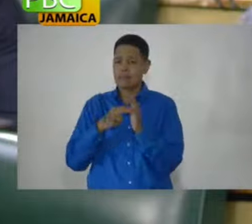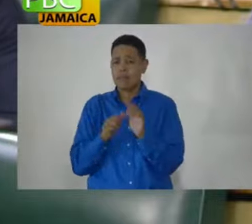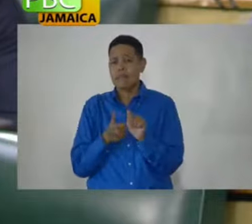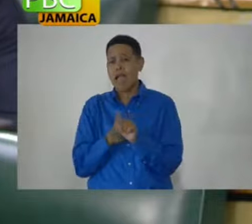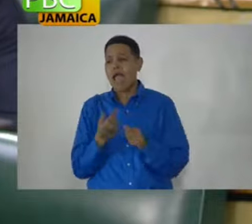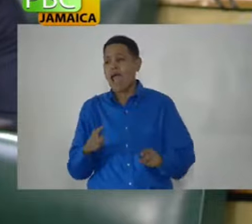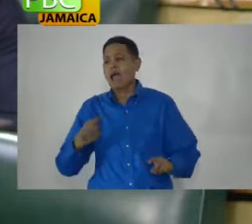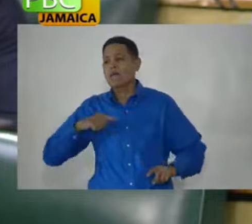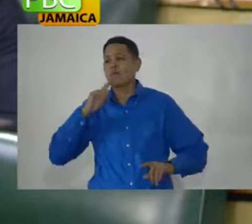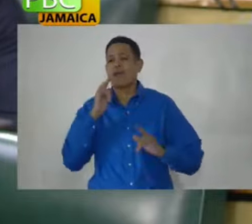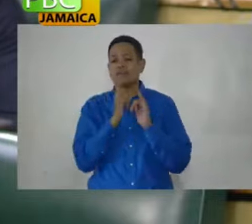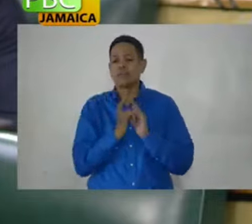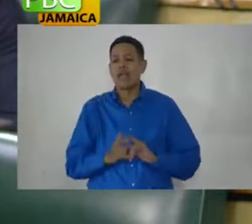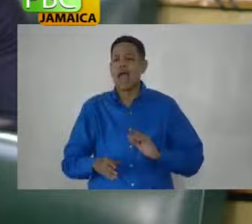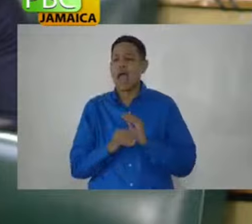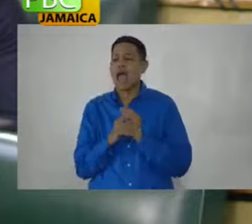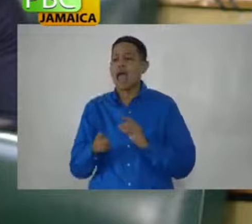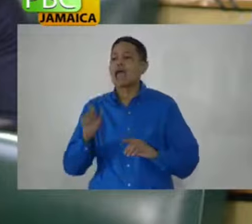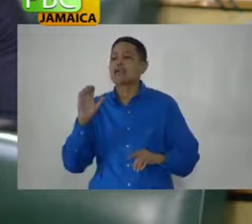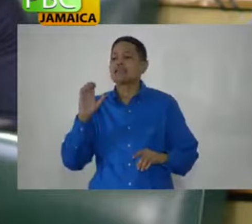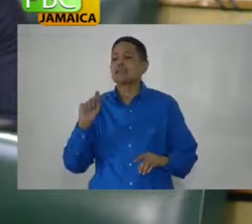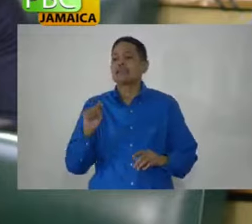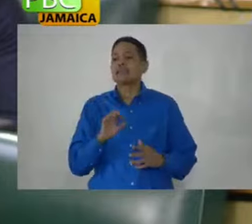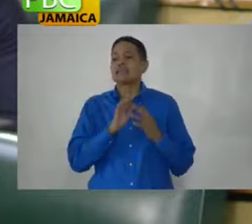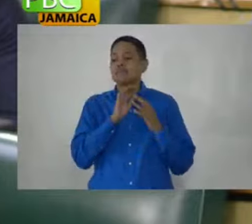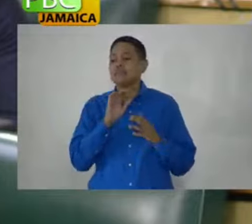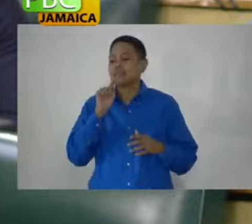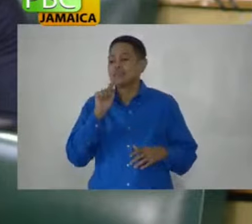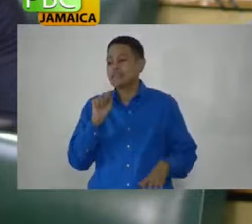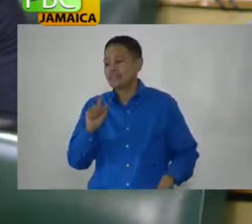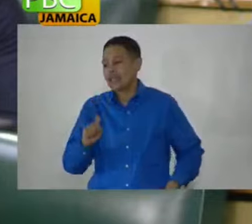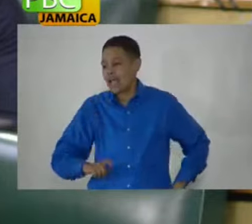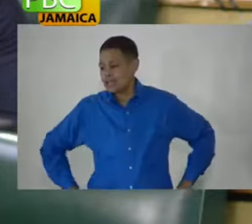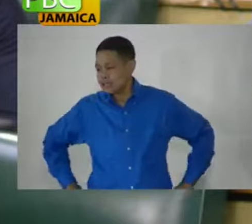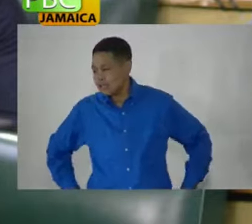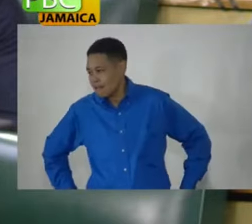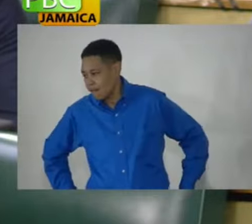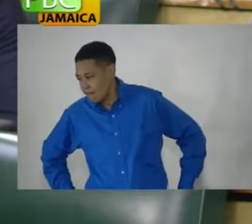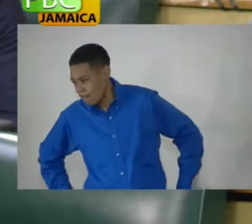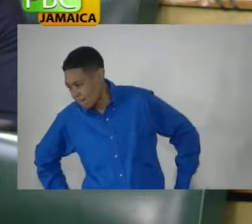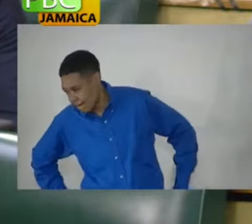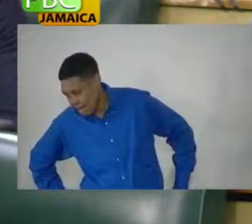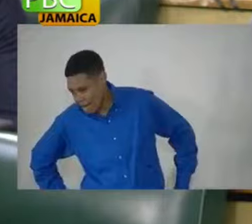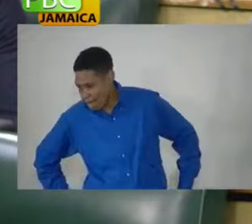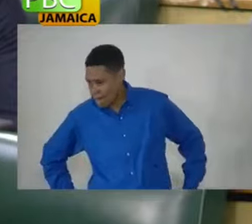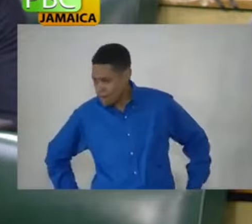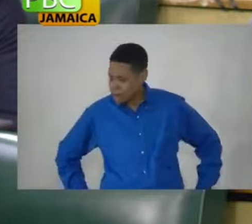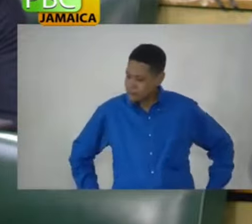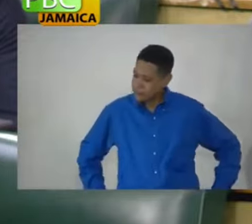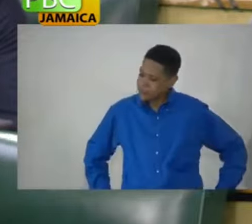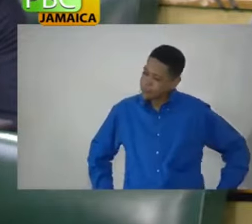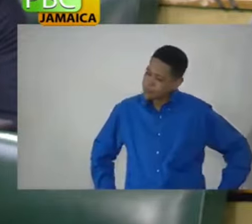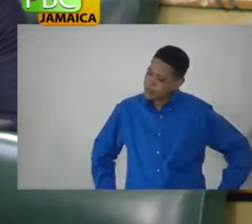we have redesigned the SCT to be based